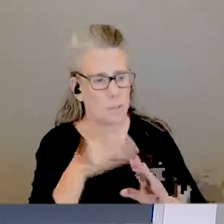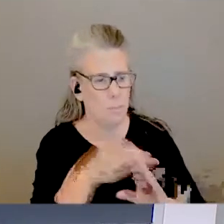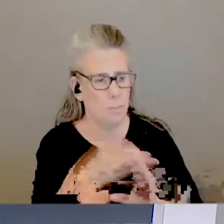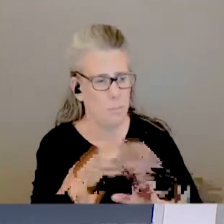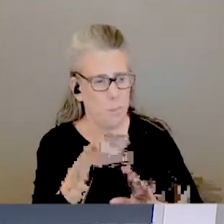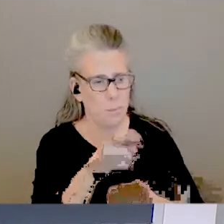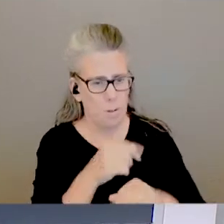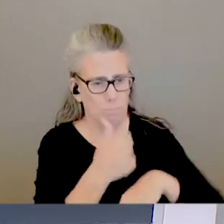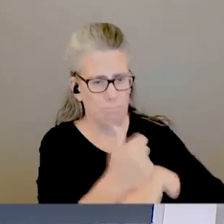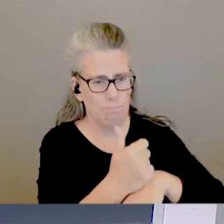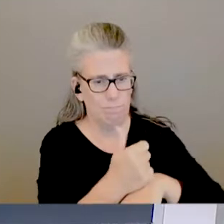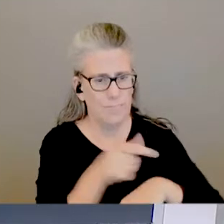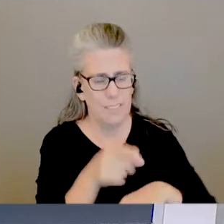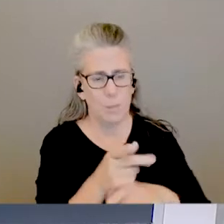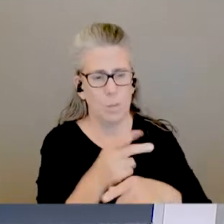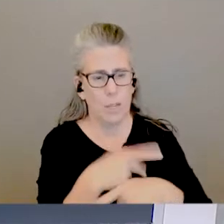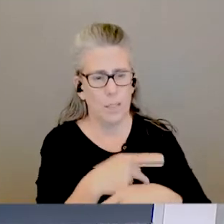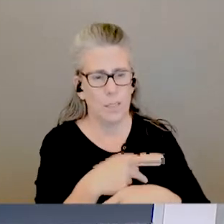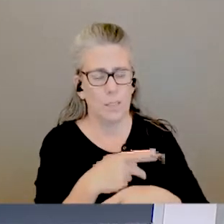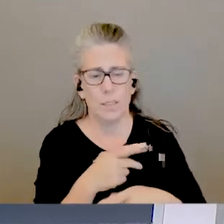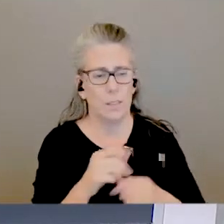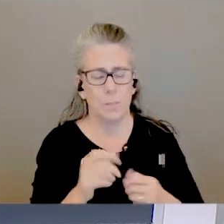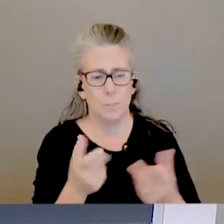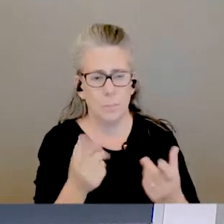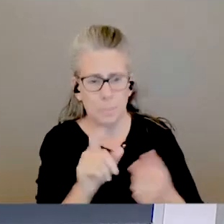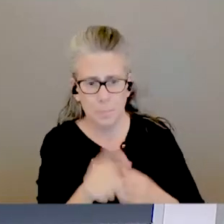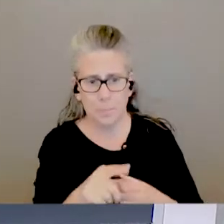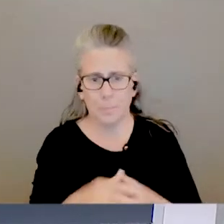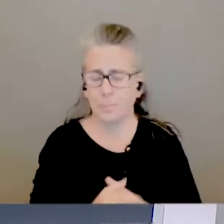How were customers solving the problem before then?